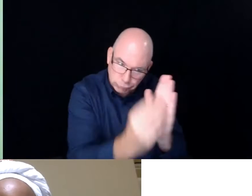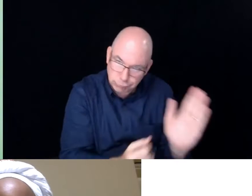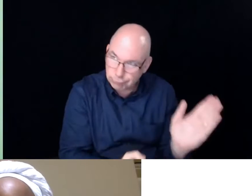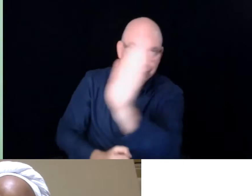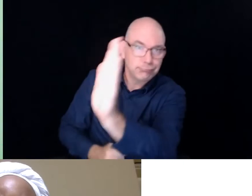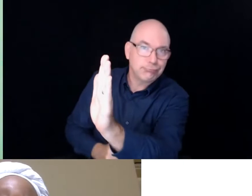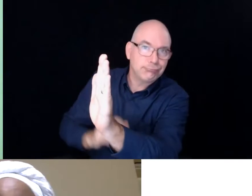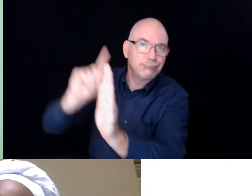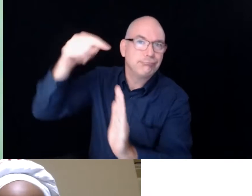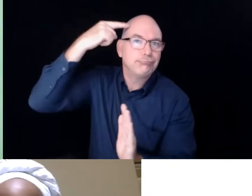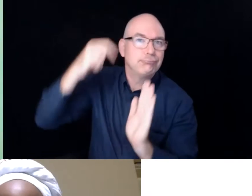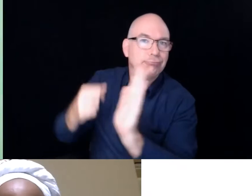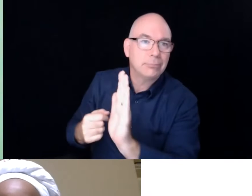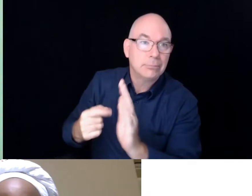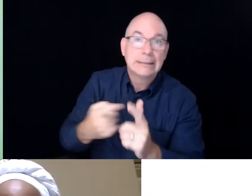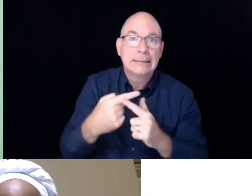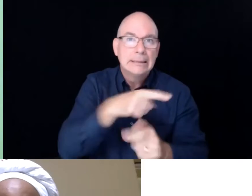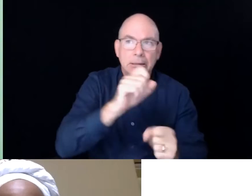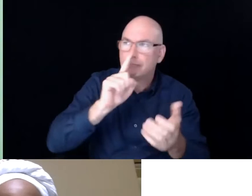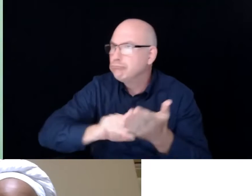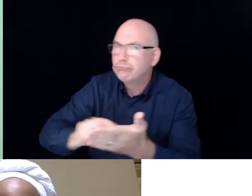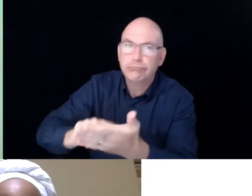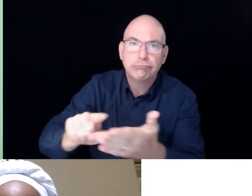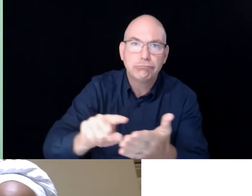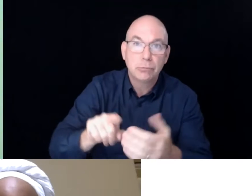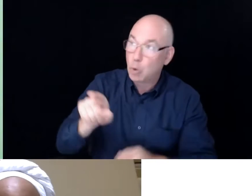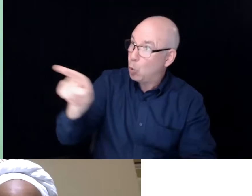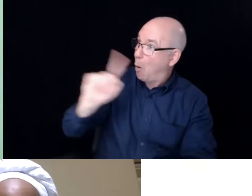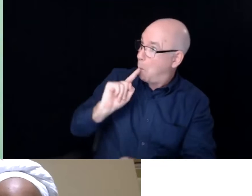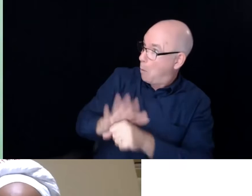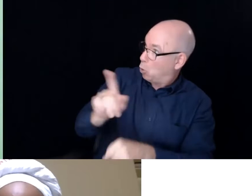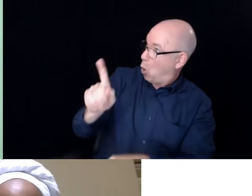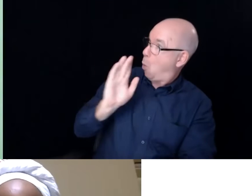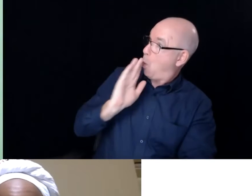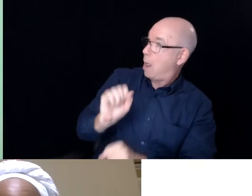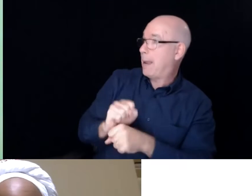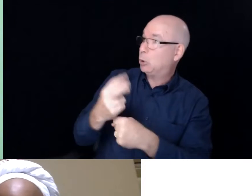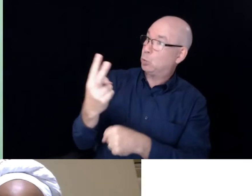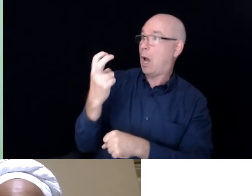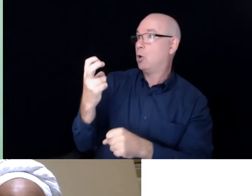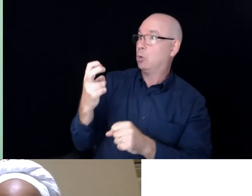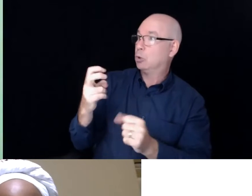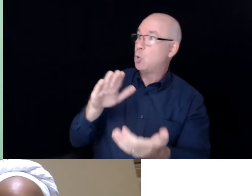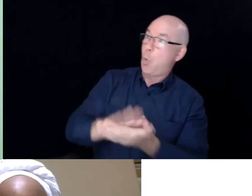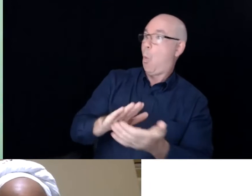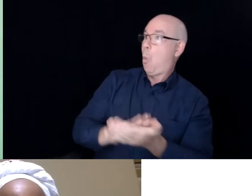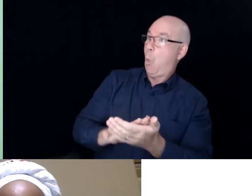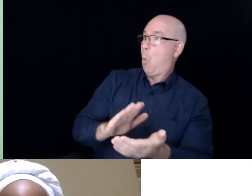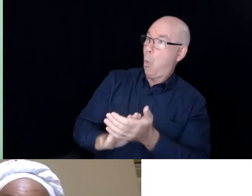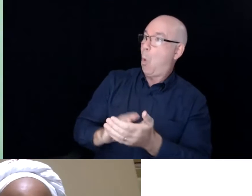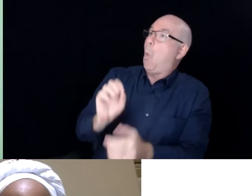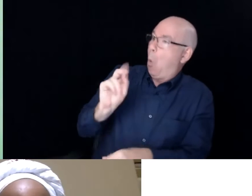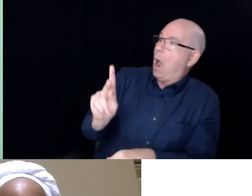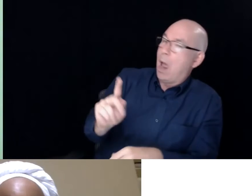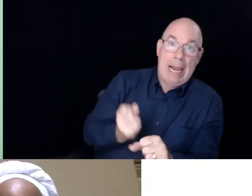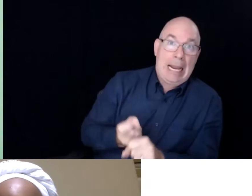children to be able to do tracking. Okay, we have promised you're going to build for you 200 classrooms. By year 1, how many classrooms have